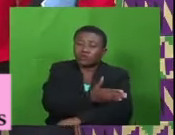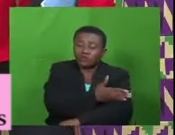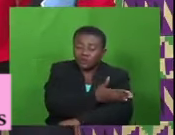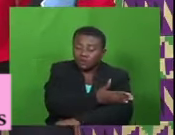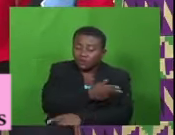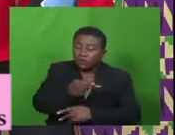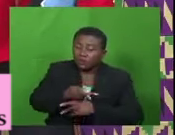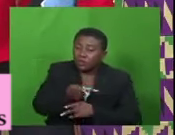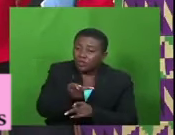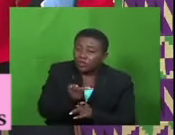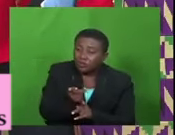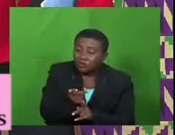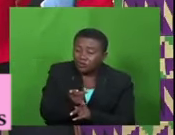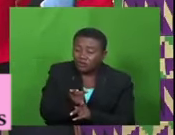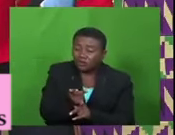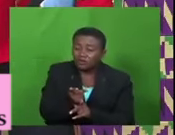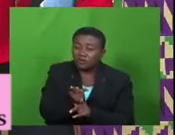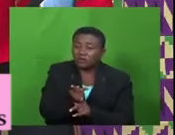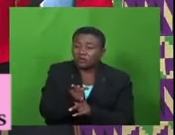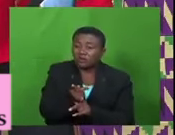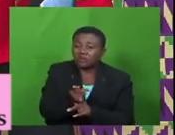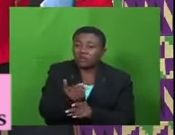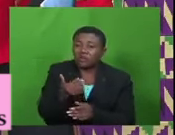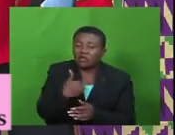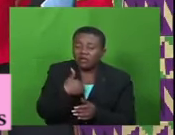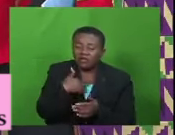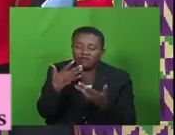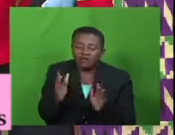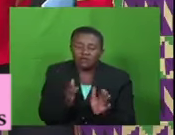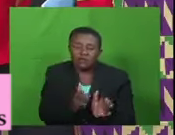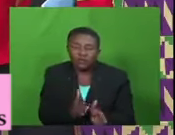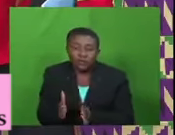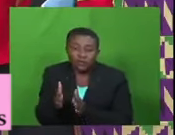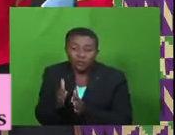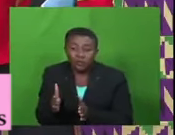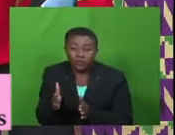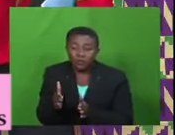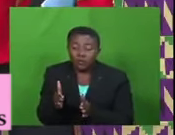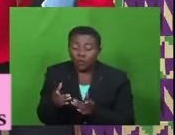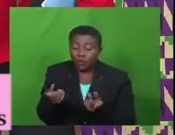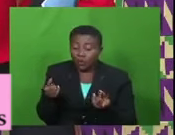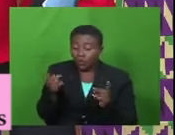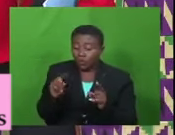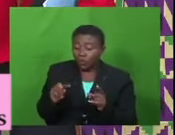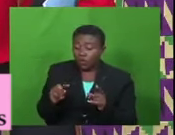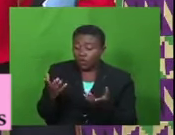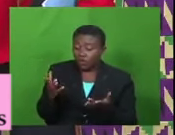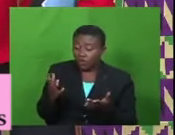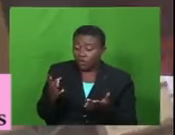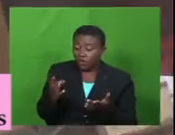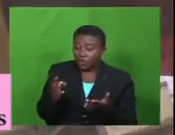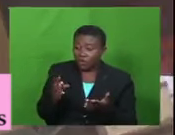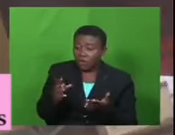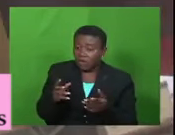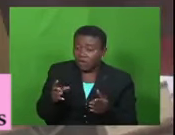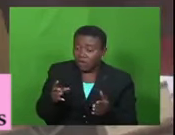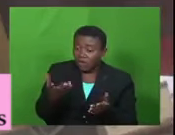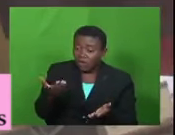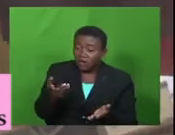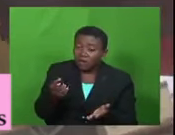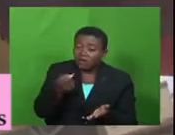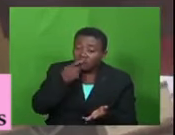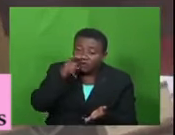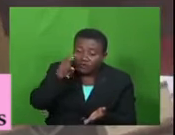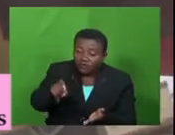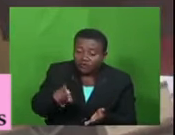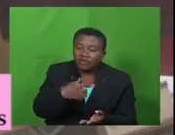capacity in these products has been prepared, and once confirmed with your approval, the